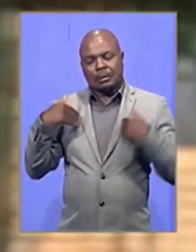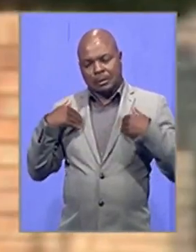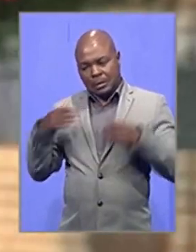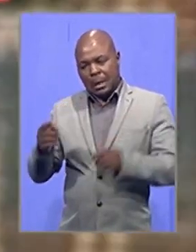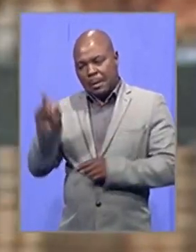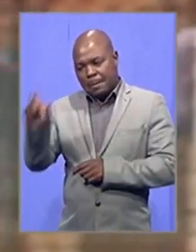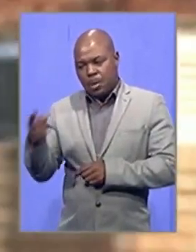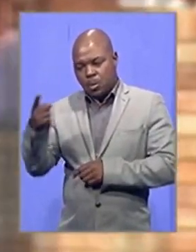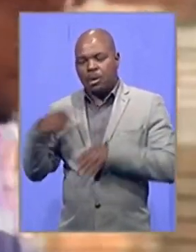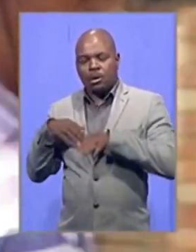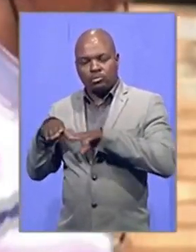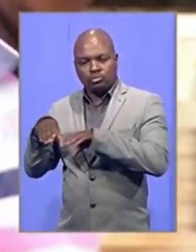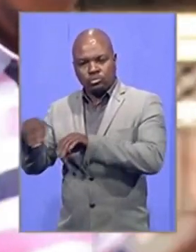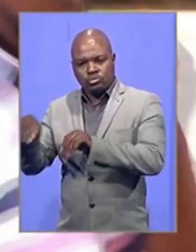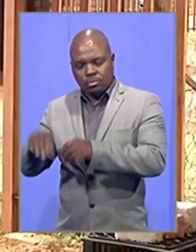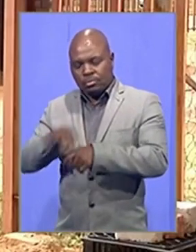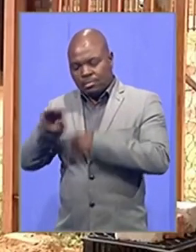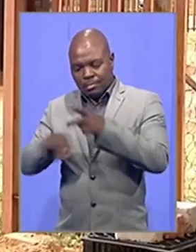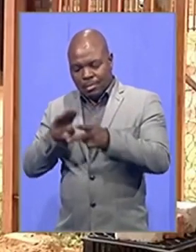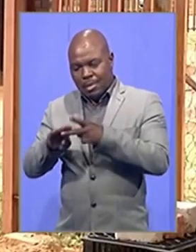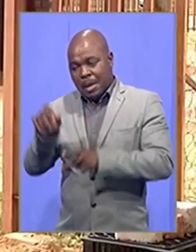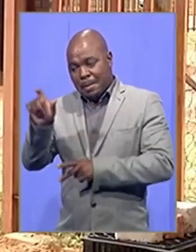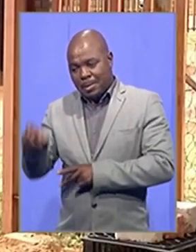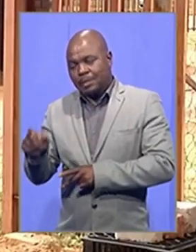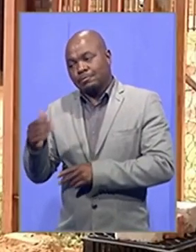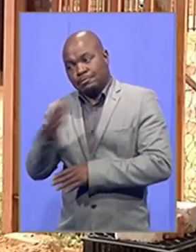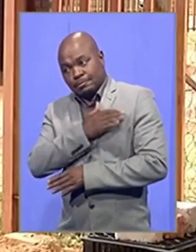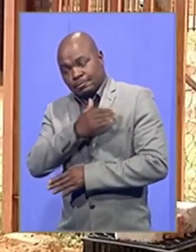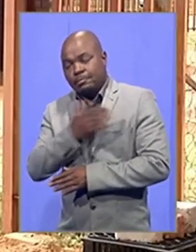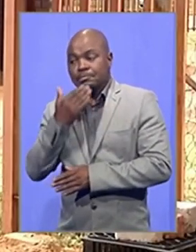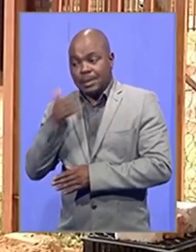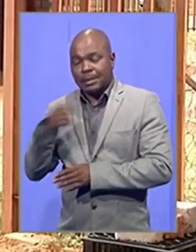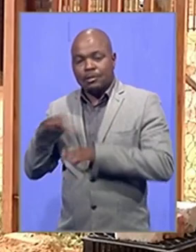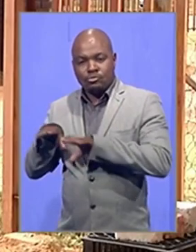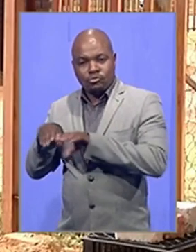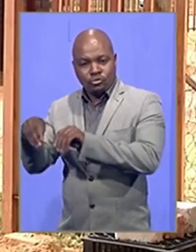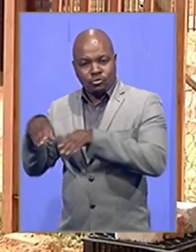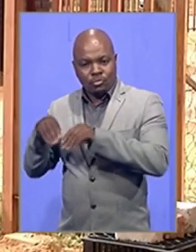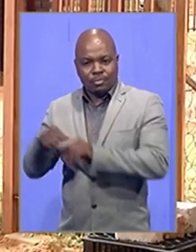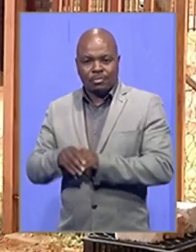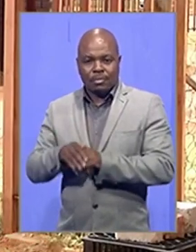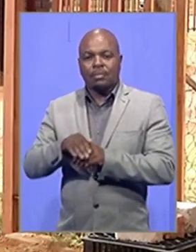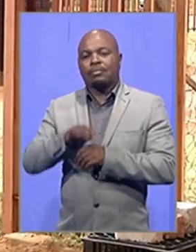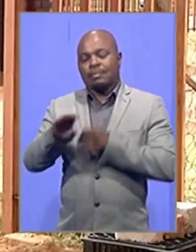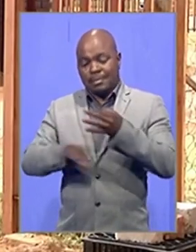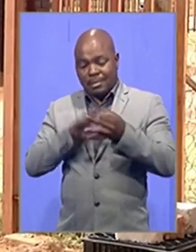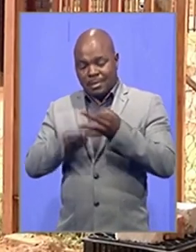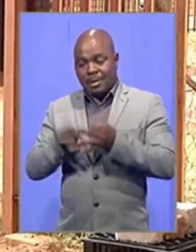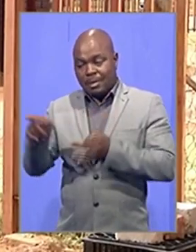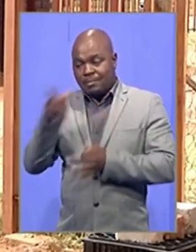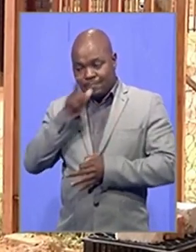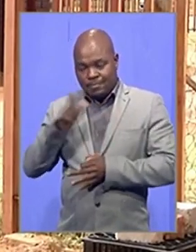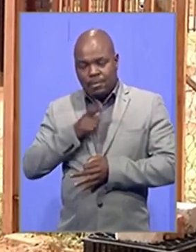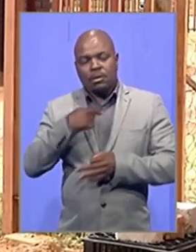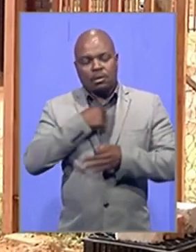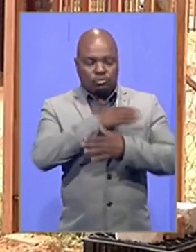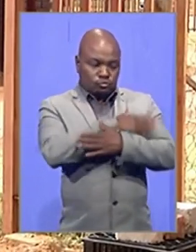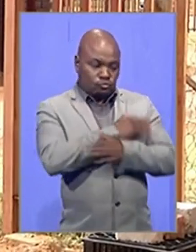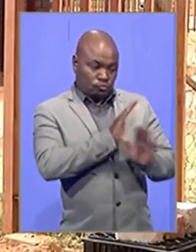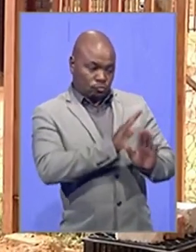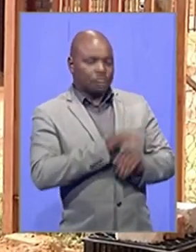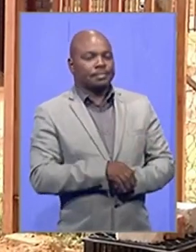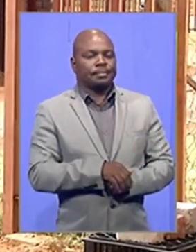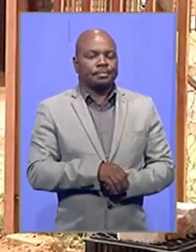one o mongwe le ene after bantha re ke mo sedile after be bantha ba reno ke ikhutsenyana